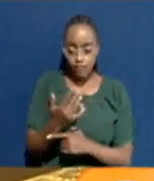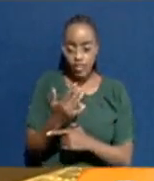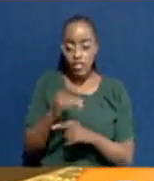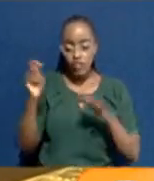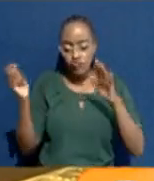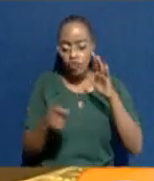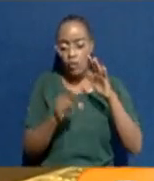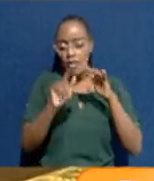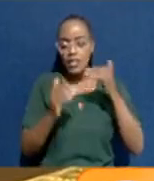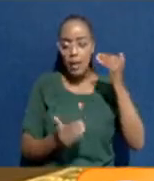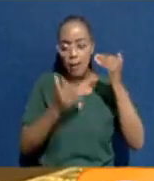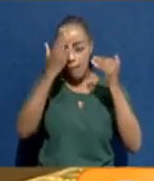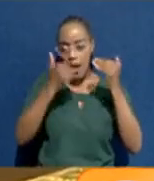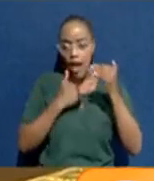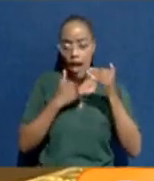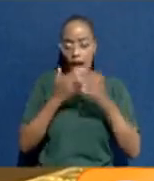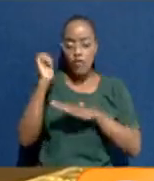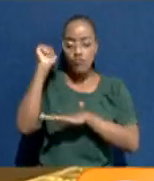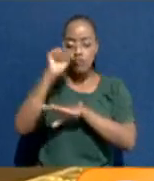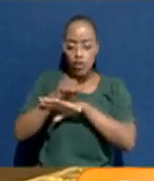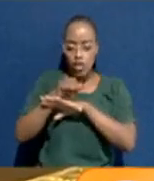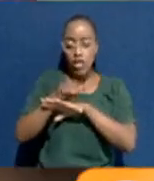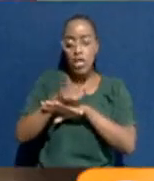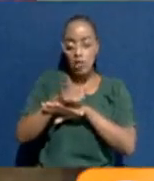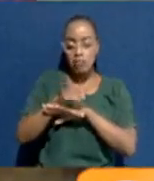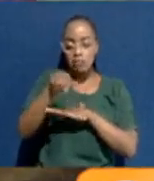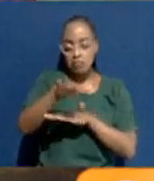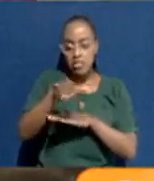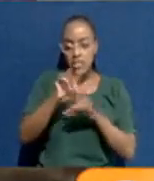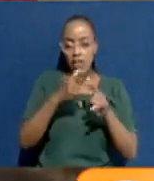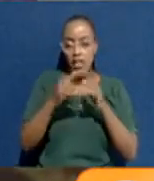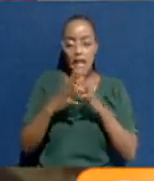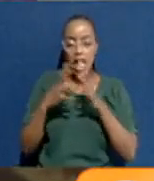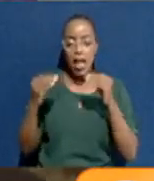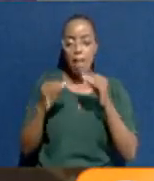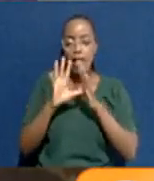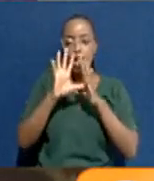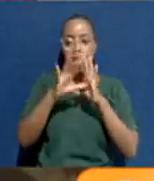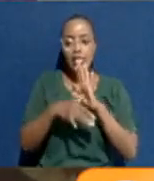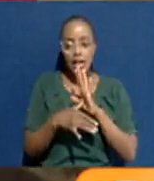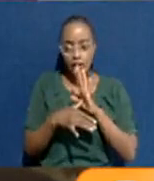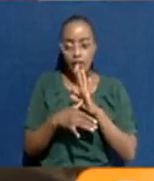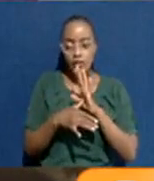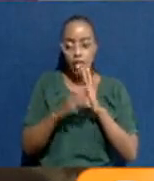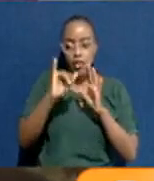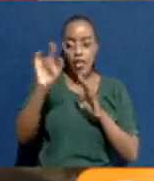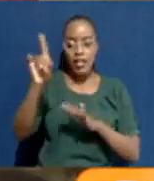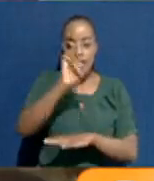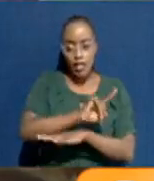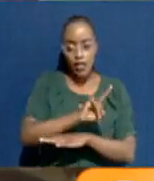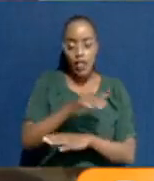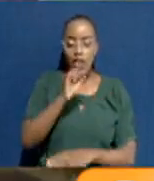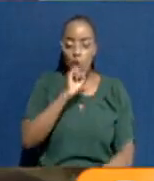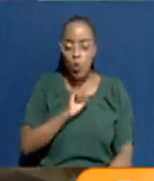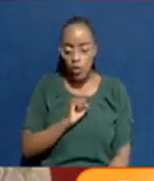for allegedly defecating on a family saucepan before he went missing later on in the day. The elderly